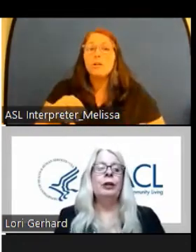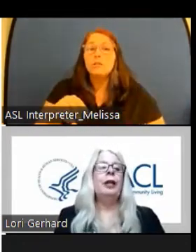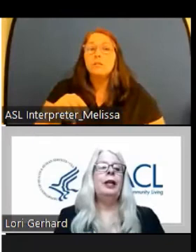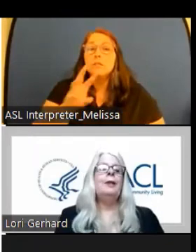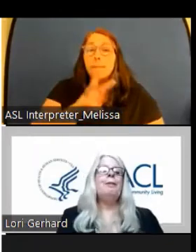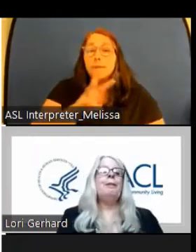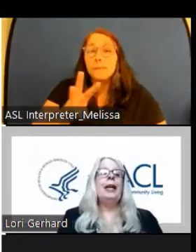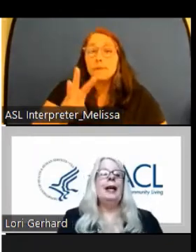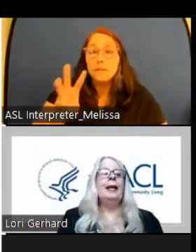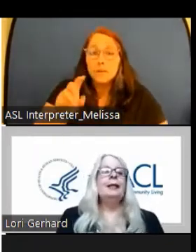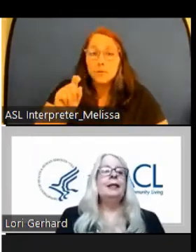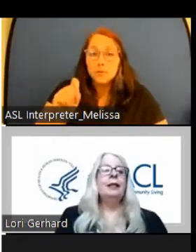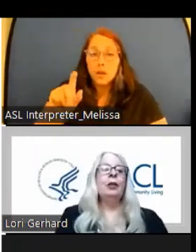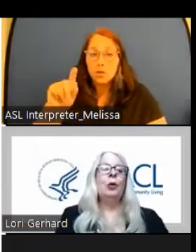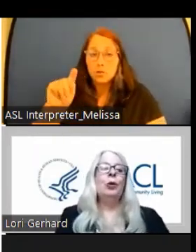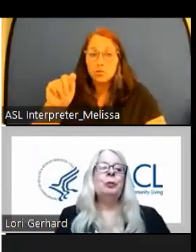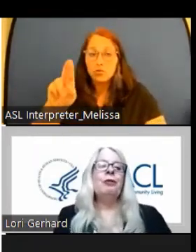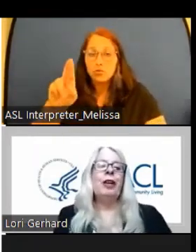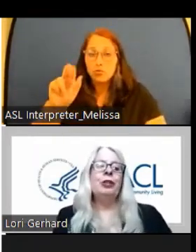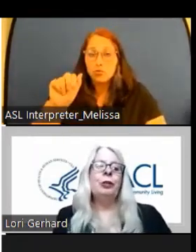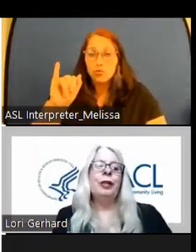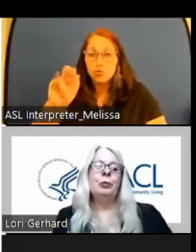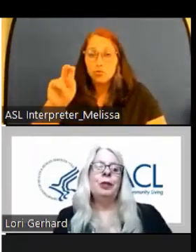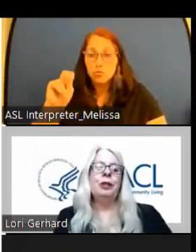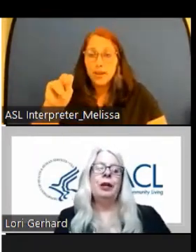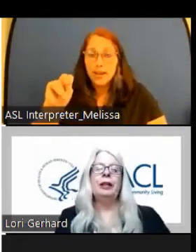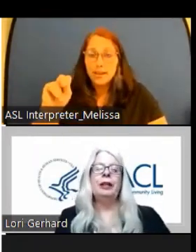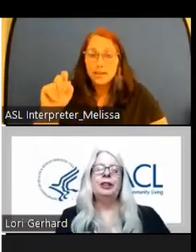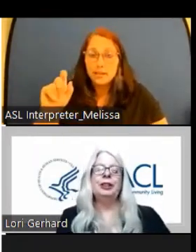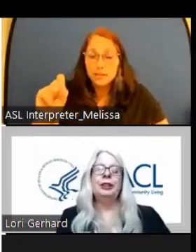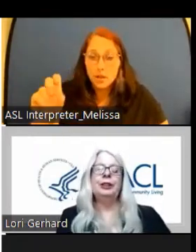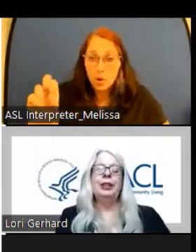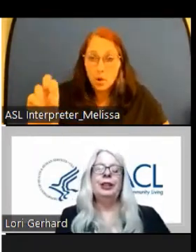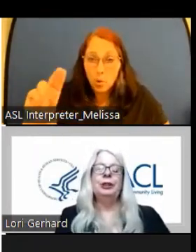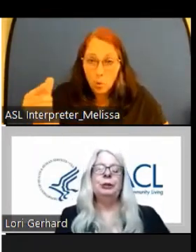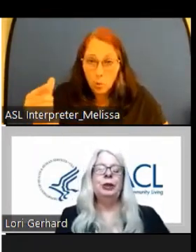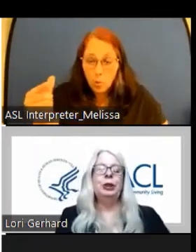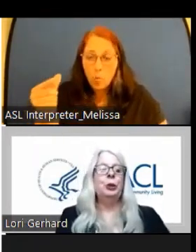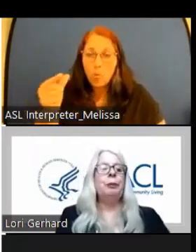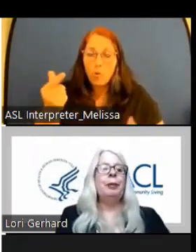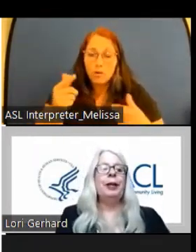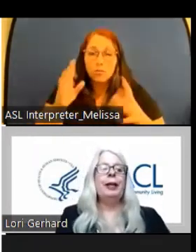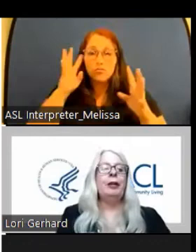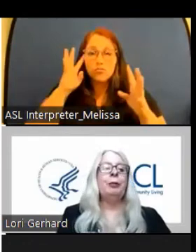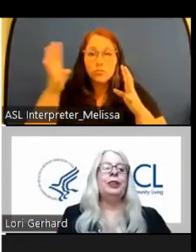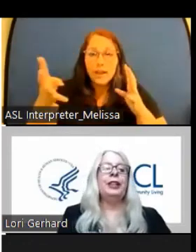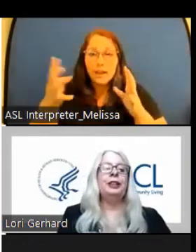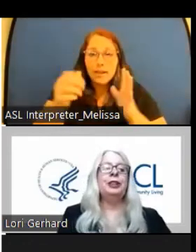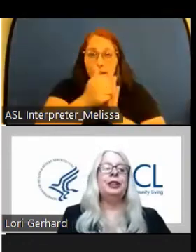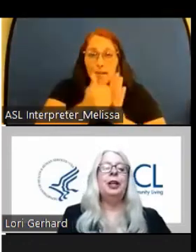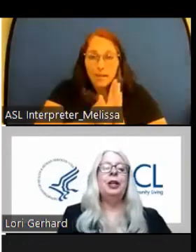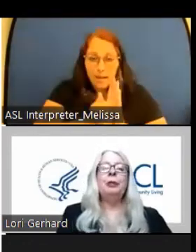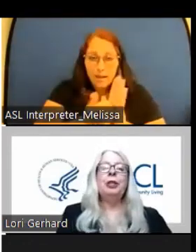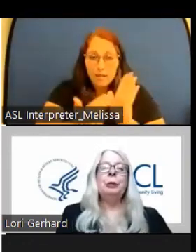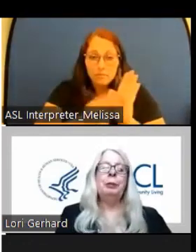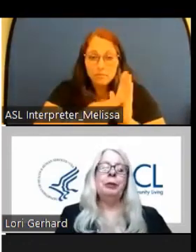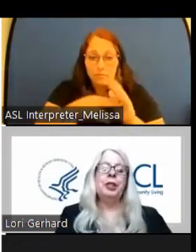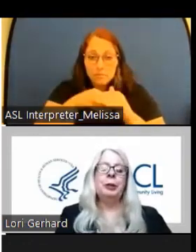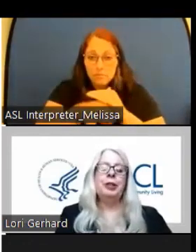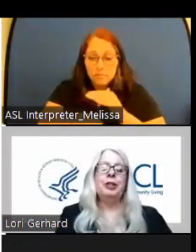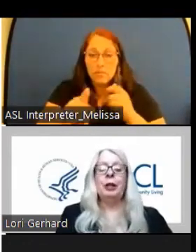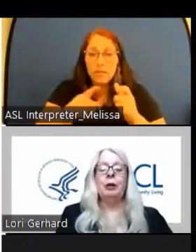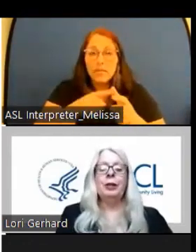www.train.org. And the course provides trainees with the knowledge and skills needed to ensure public health protections reach